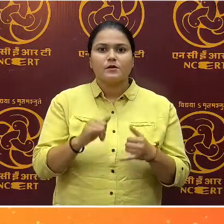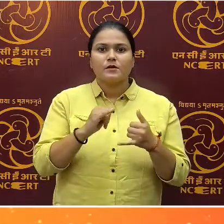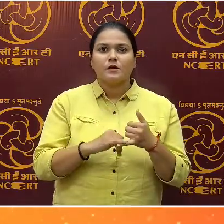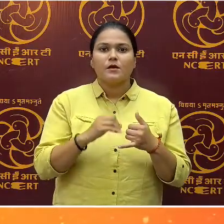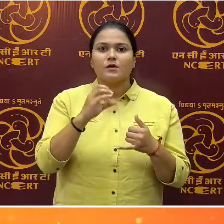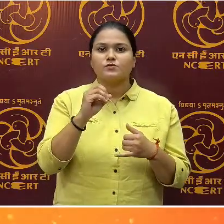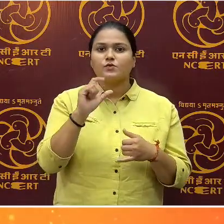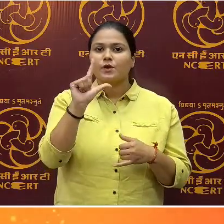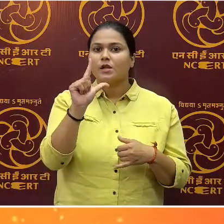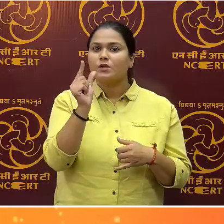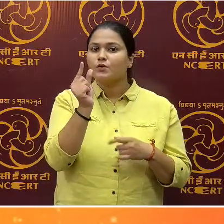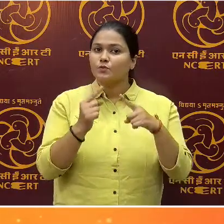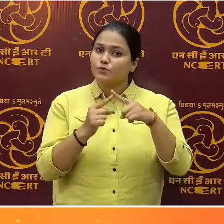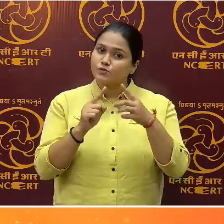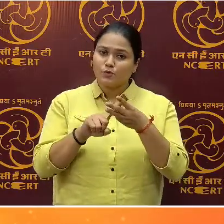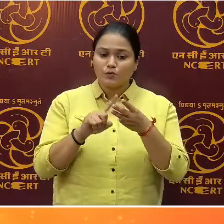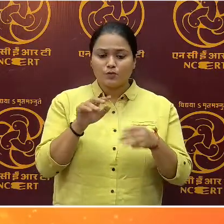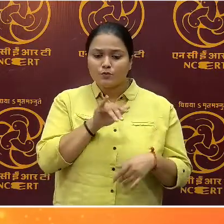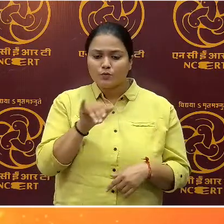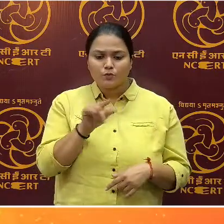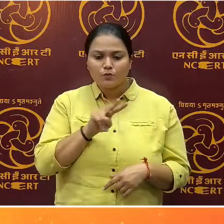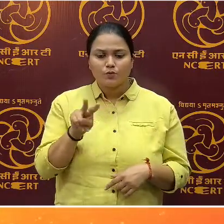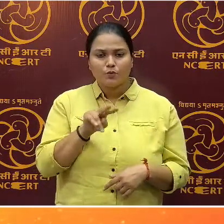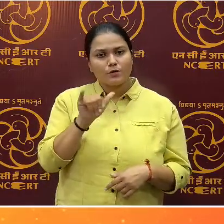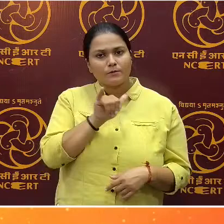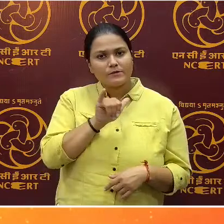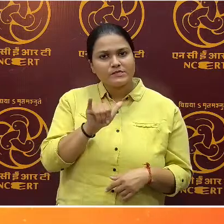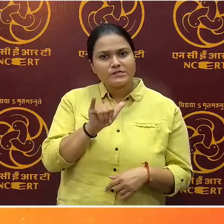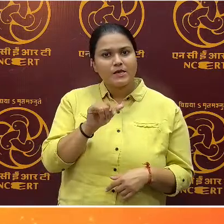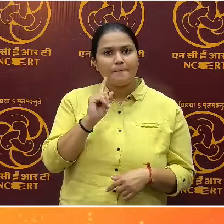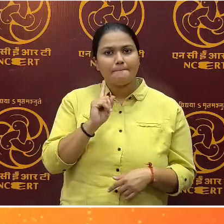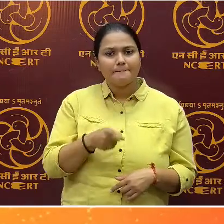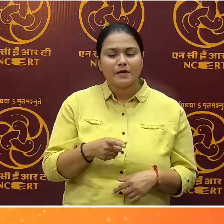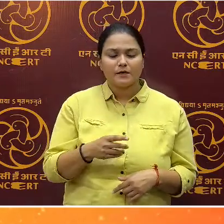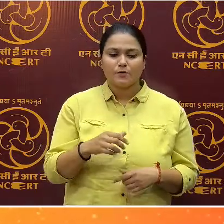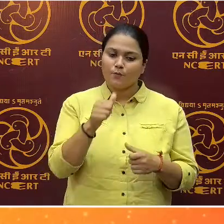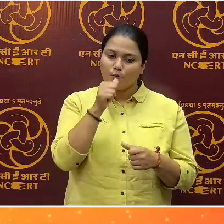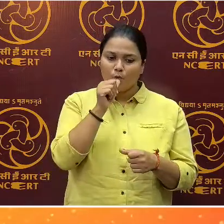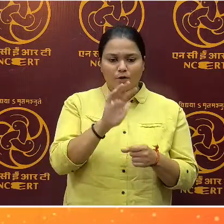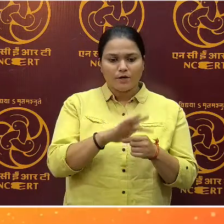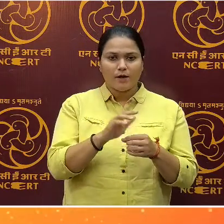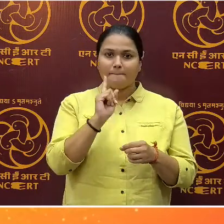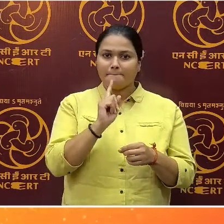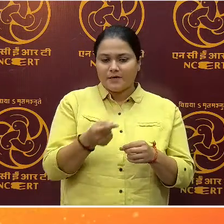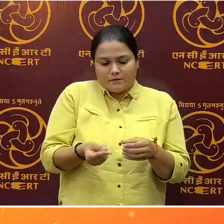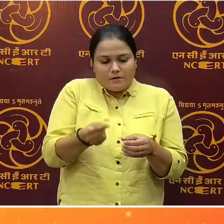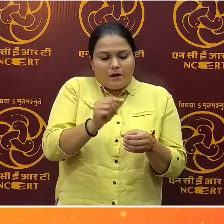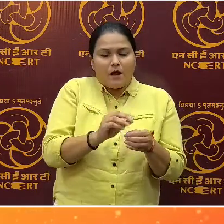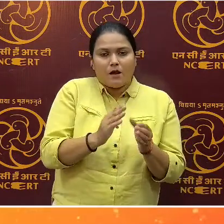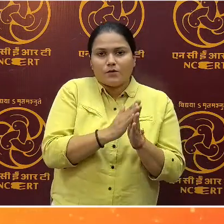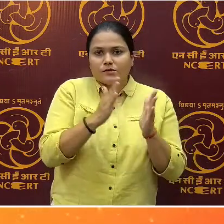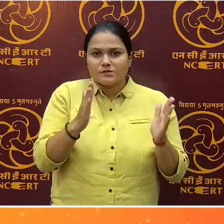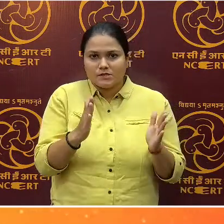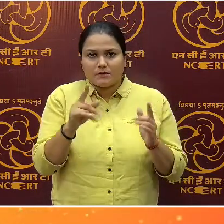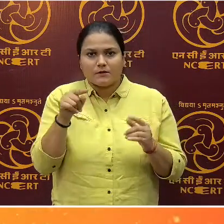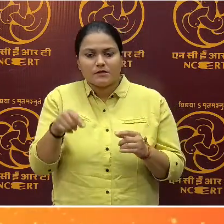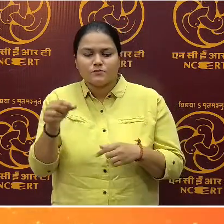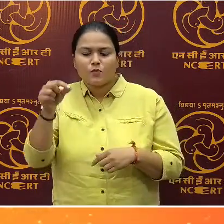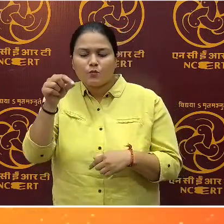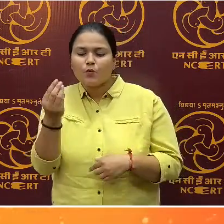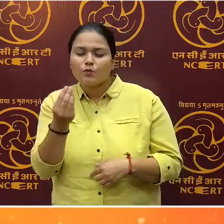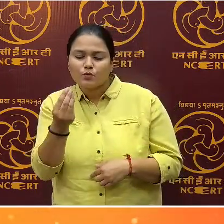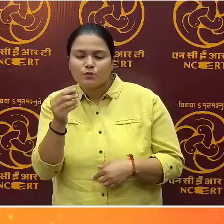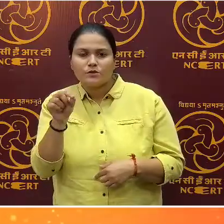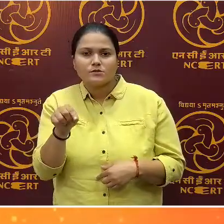what, potassium permanganate, and the solvent is what, water. Water. But still there is a difference in